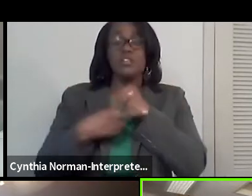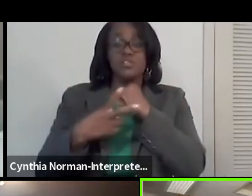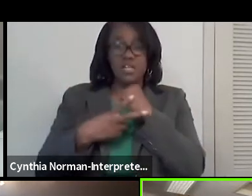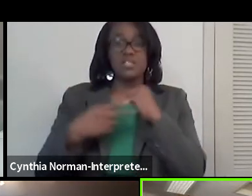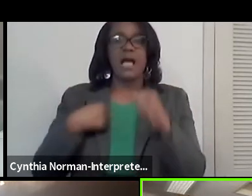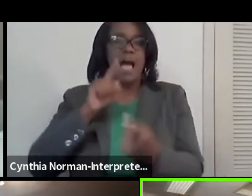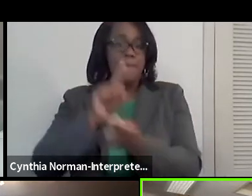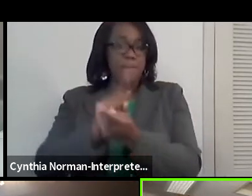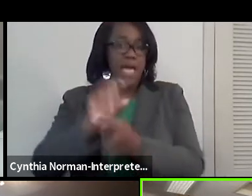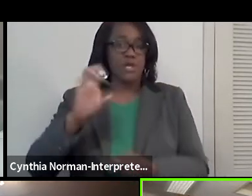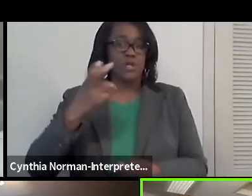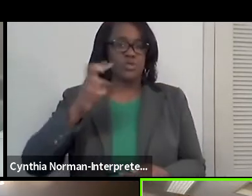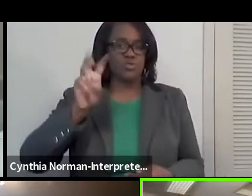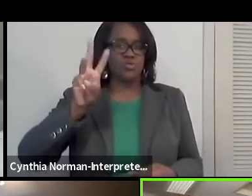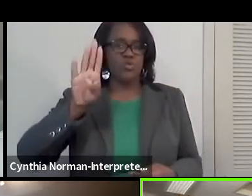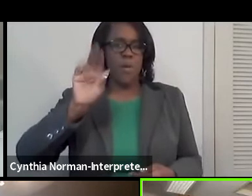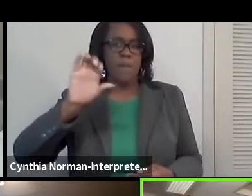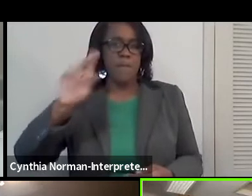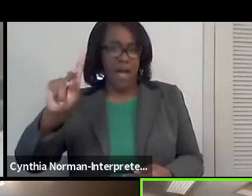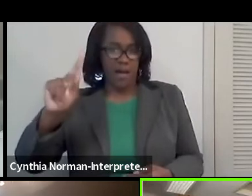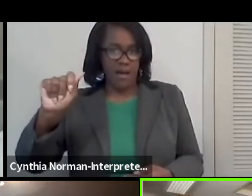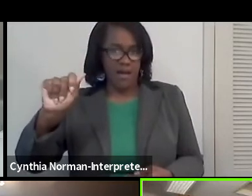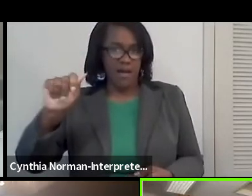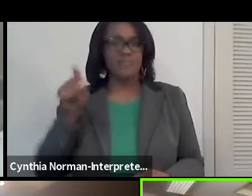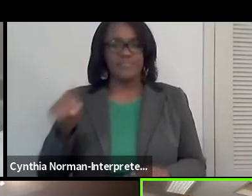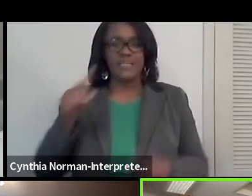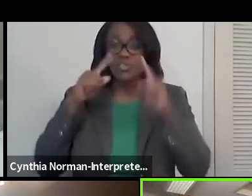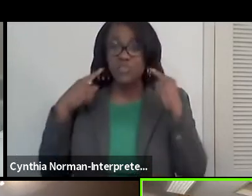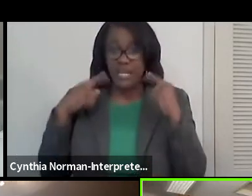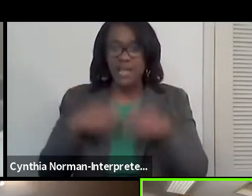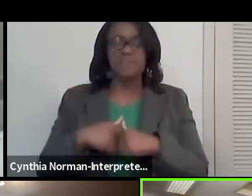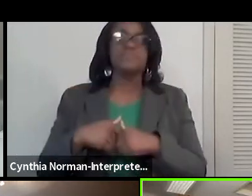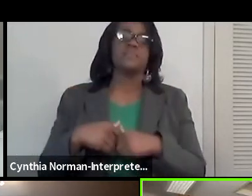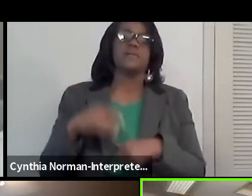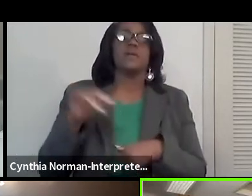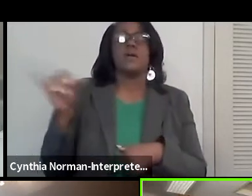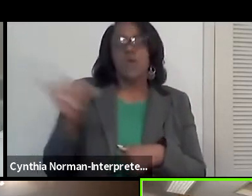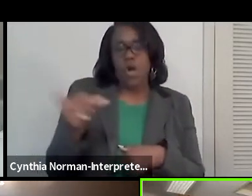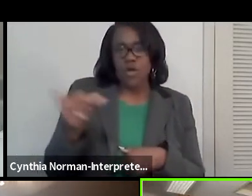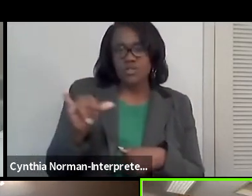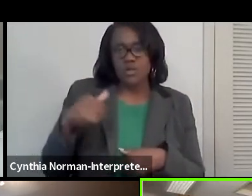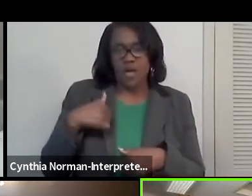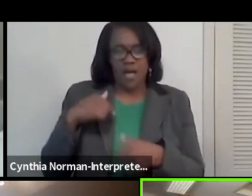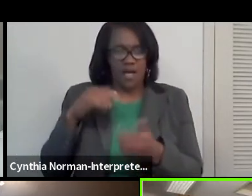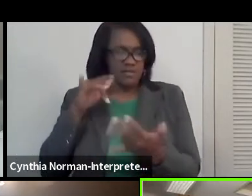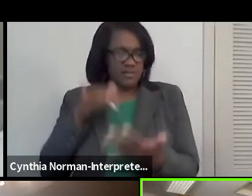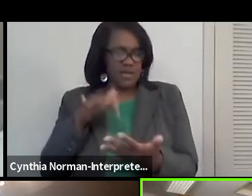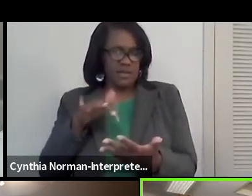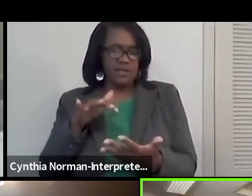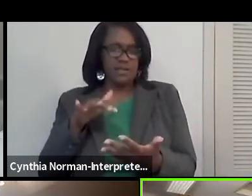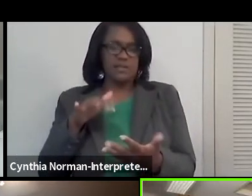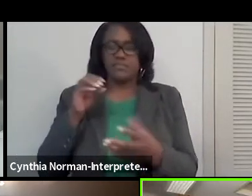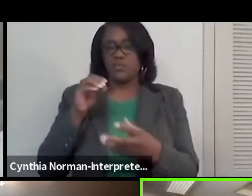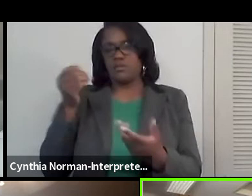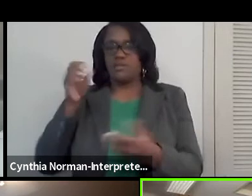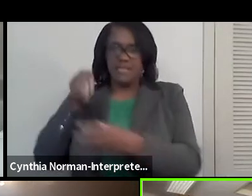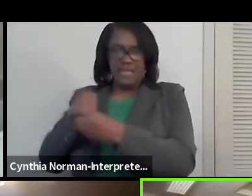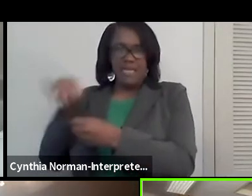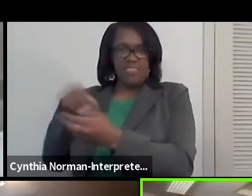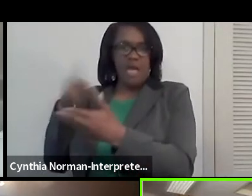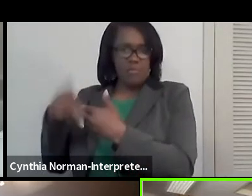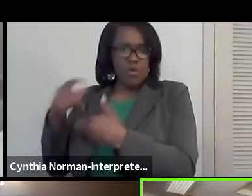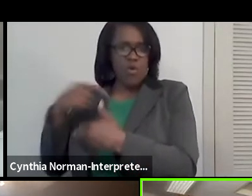the cheetah, as we just learned about. I also studied, and in that program,